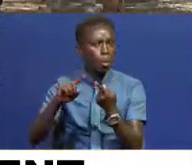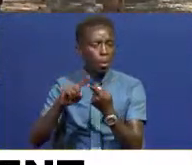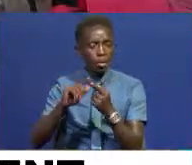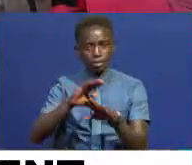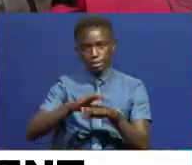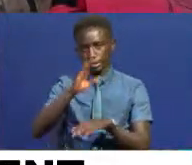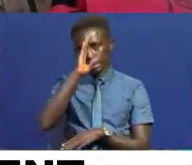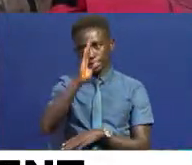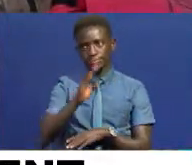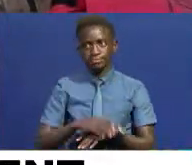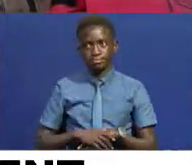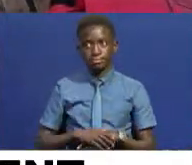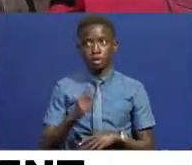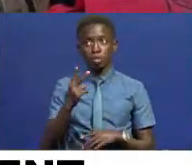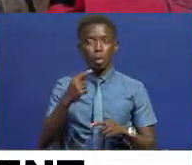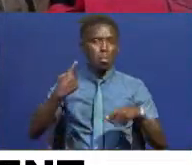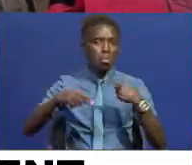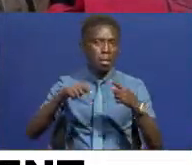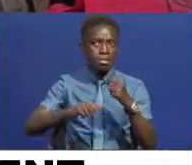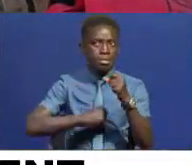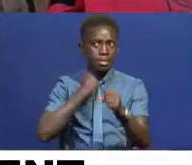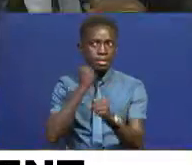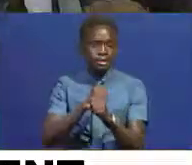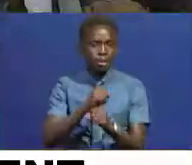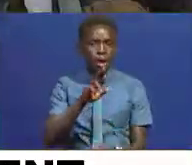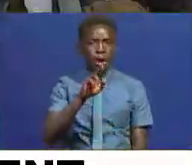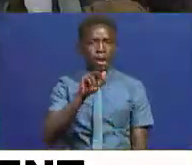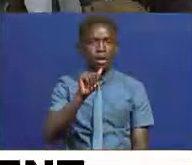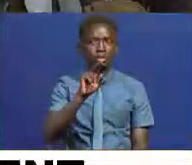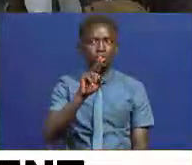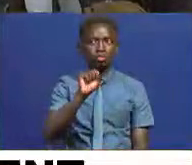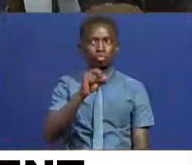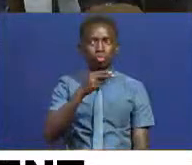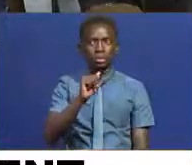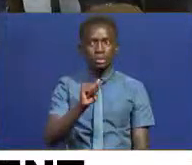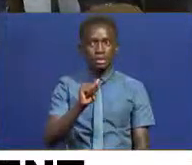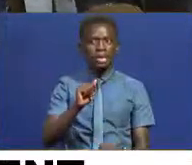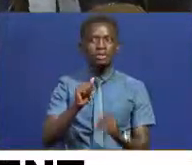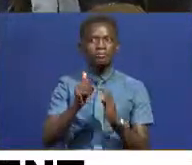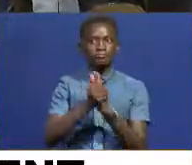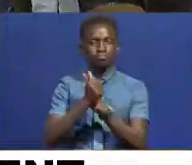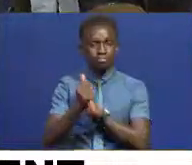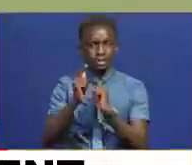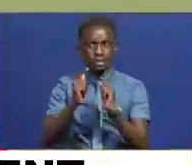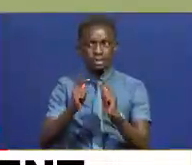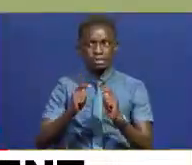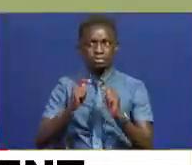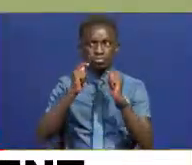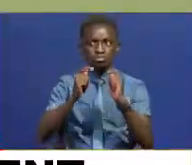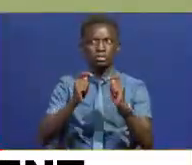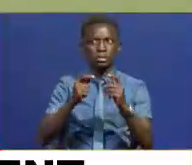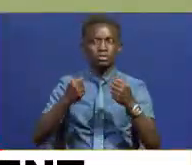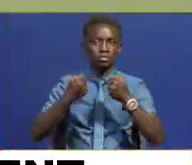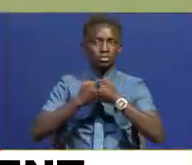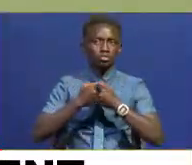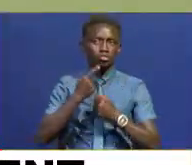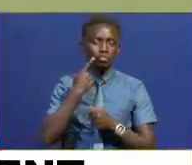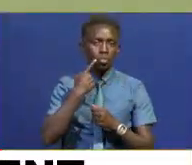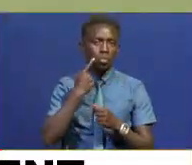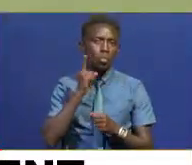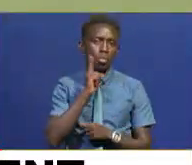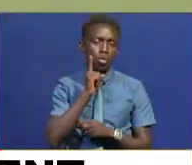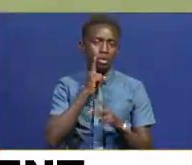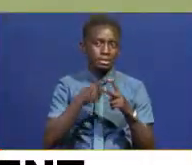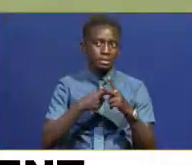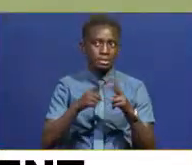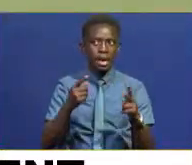That will be competing in this year's Rausha Kipaji tournament arrived today in Nakuru ahead of tomorrow morning's kickoff. We have different forums for